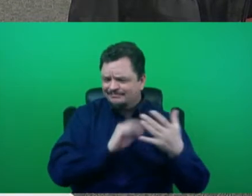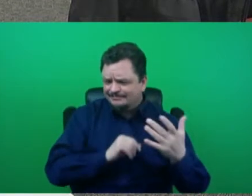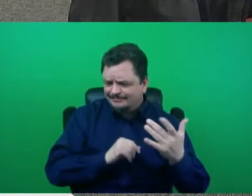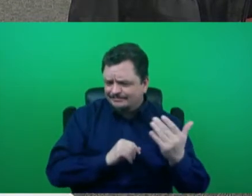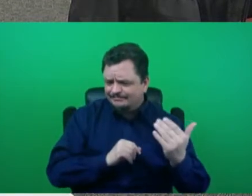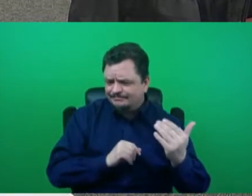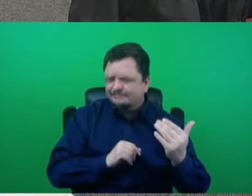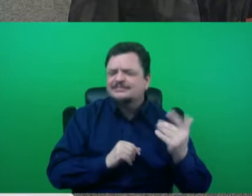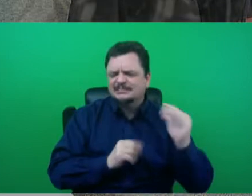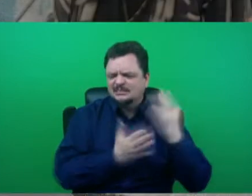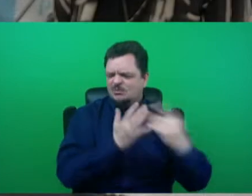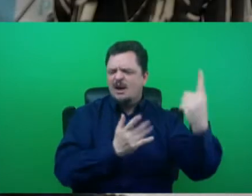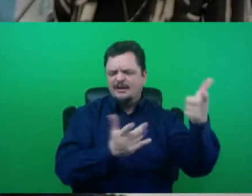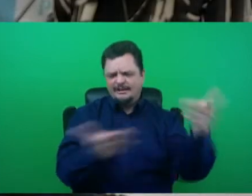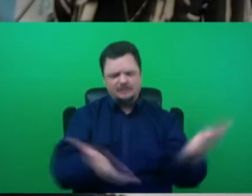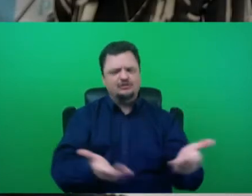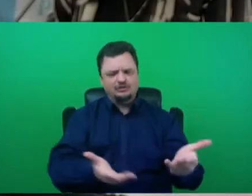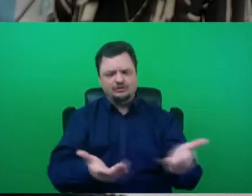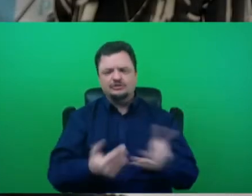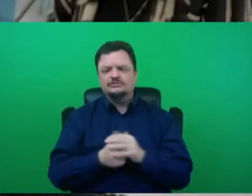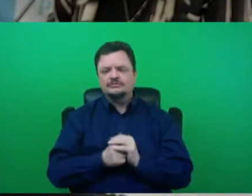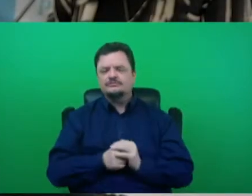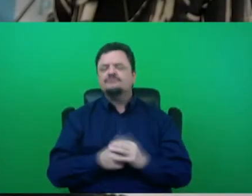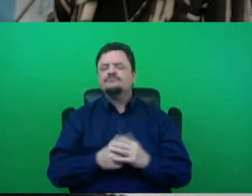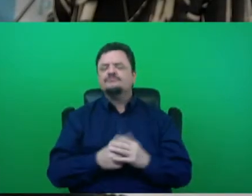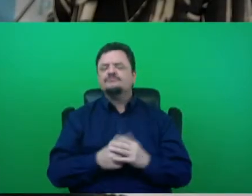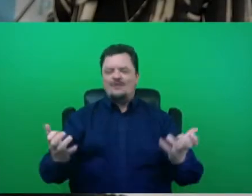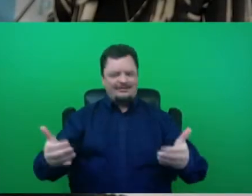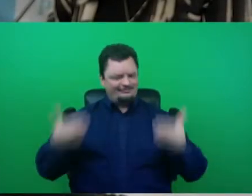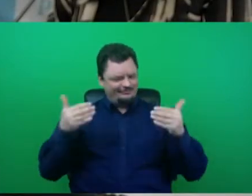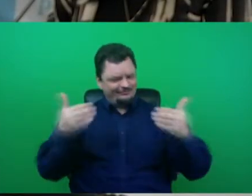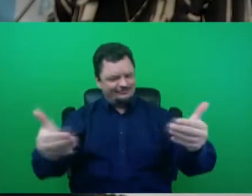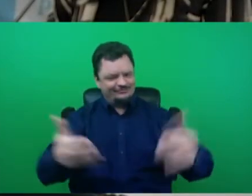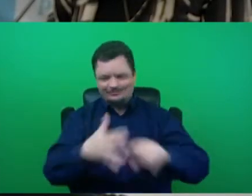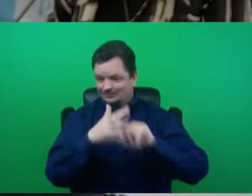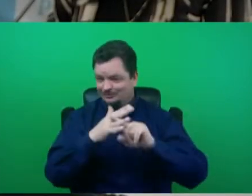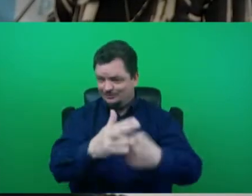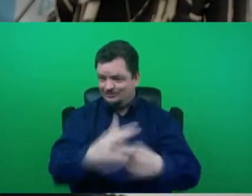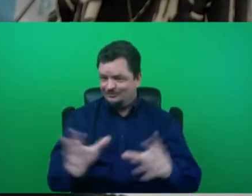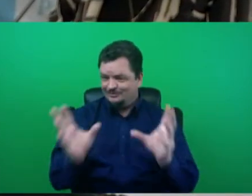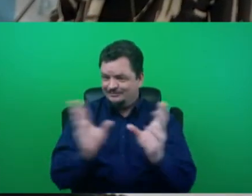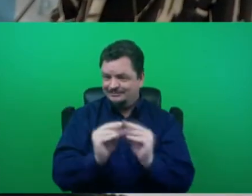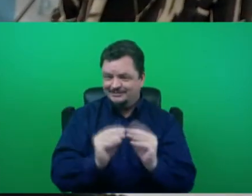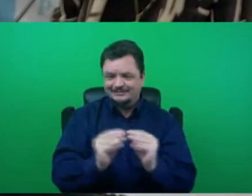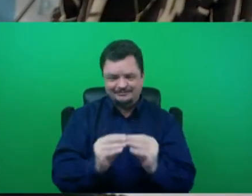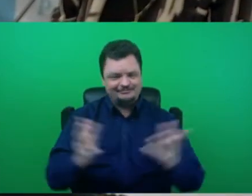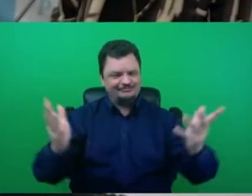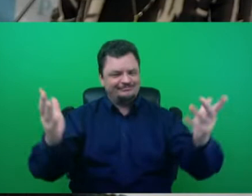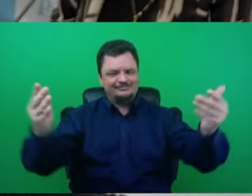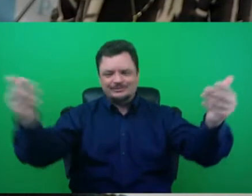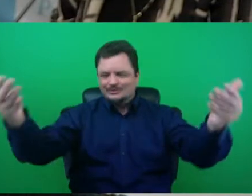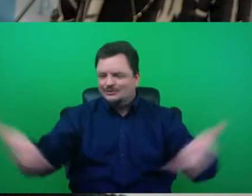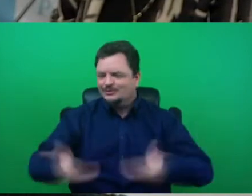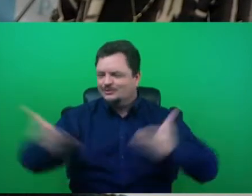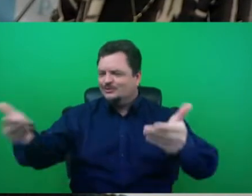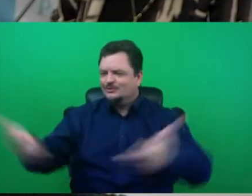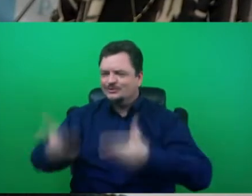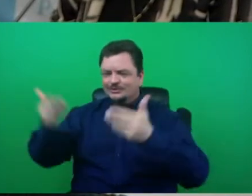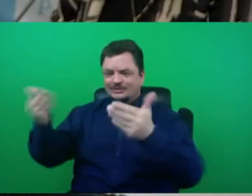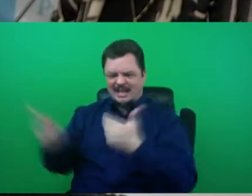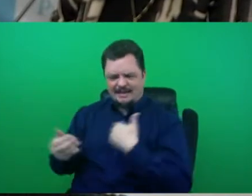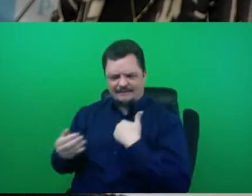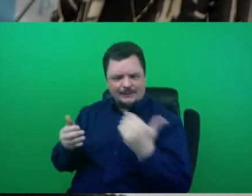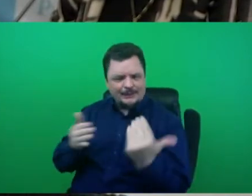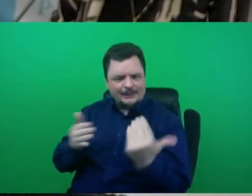Let me go ahead and just begin by introducing our newest member of the Board of Health, who is Trustee Ron Stevens. He